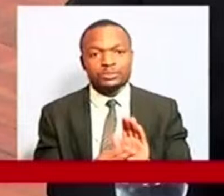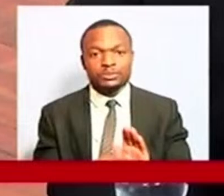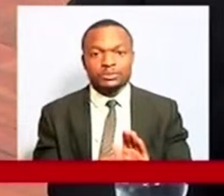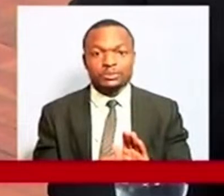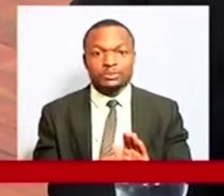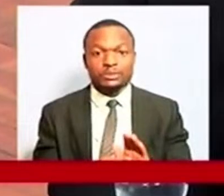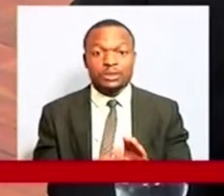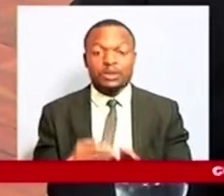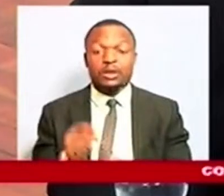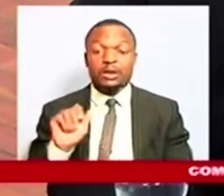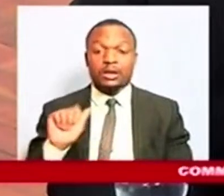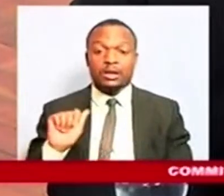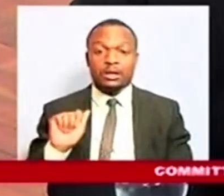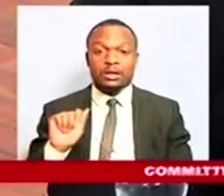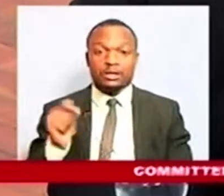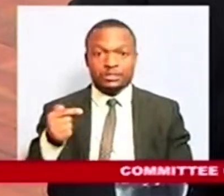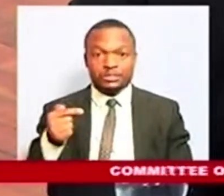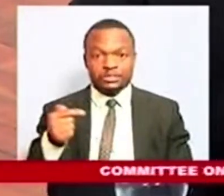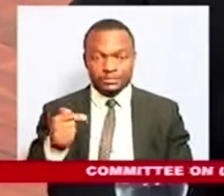Attorney General.